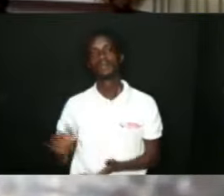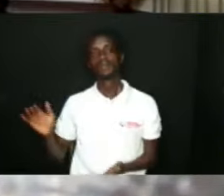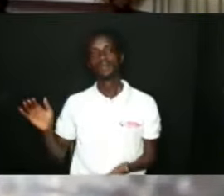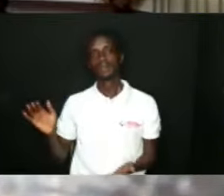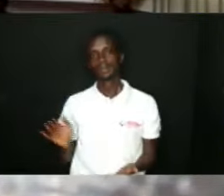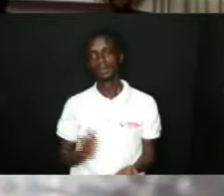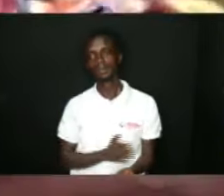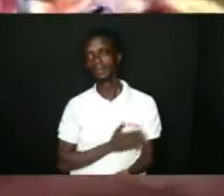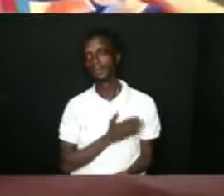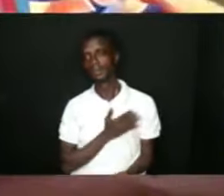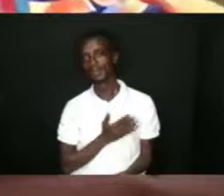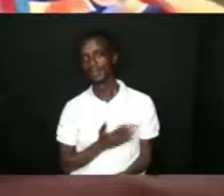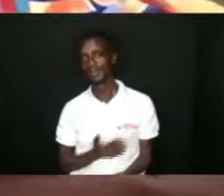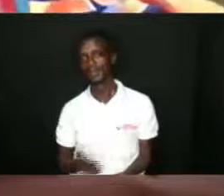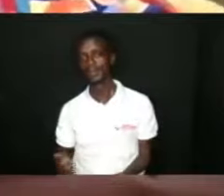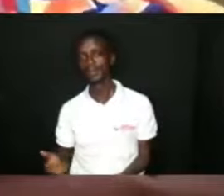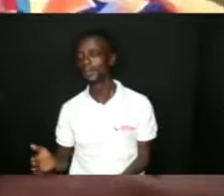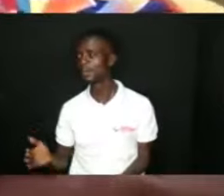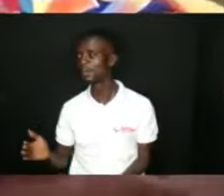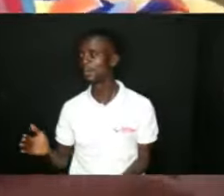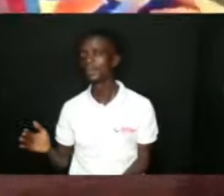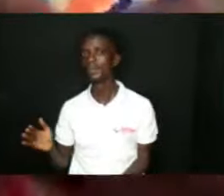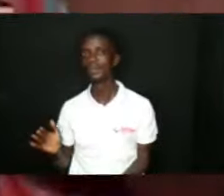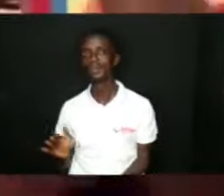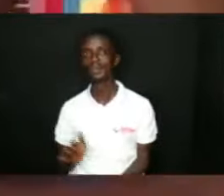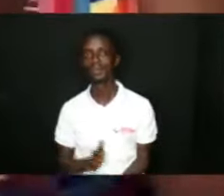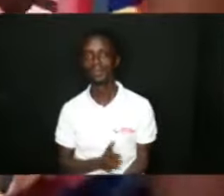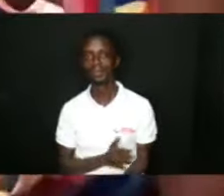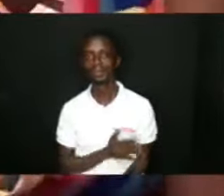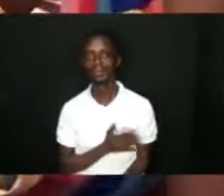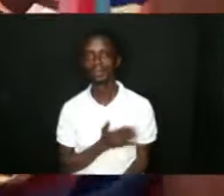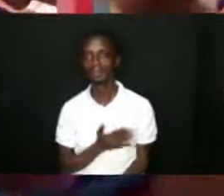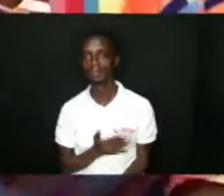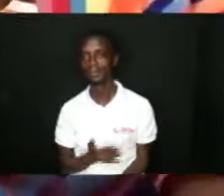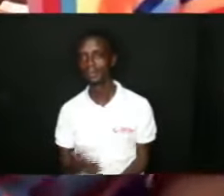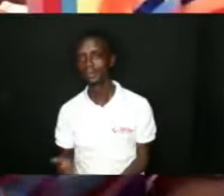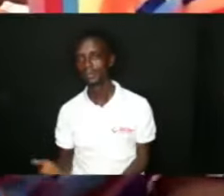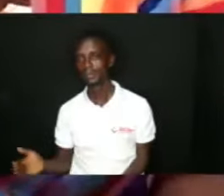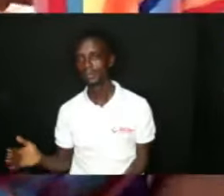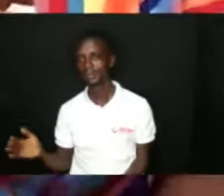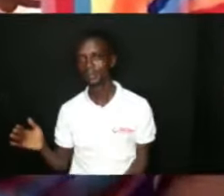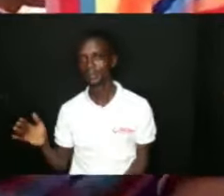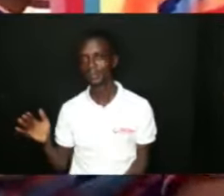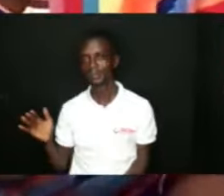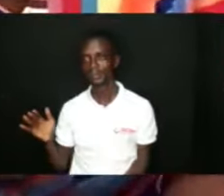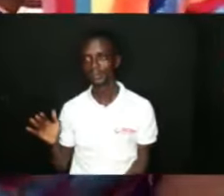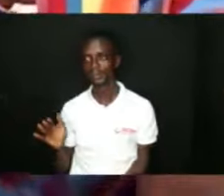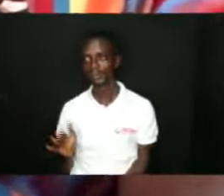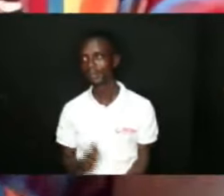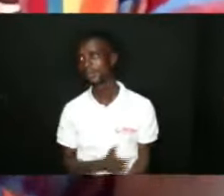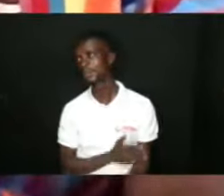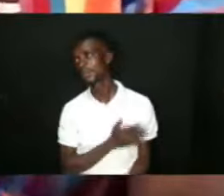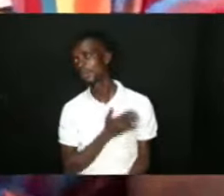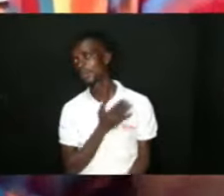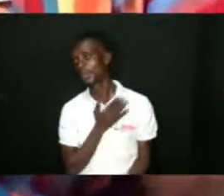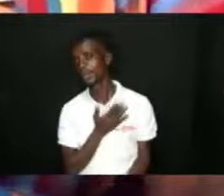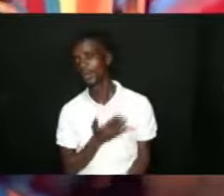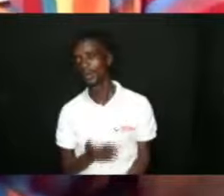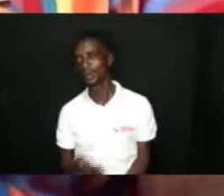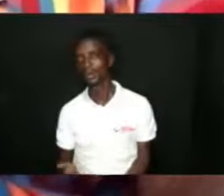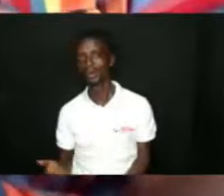my springs are in Thee, O Lord.